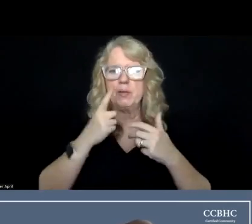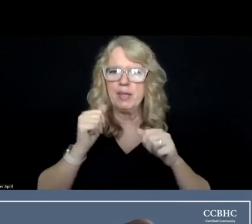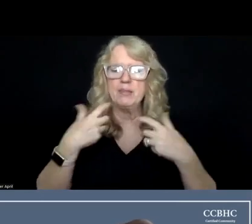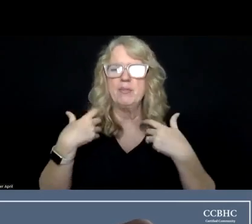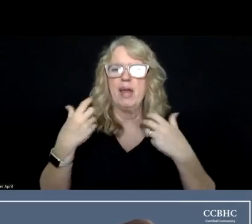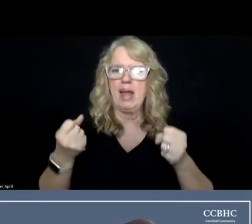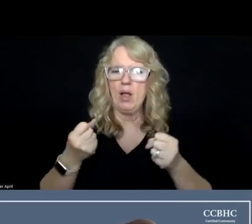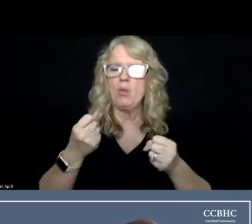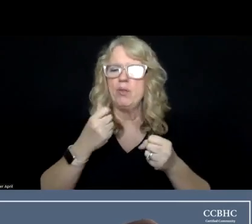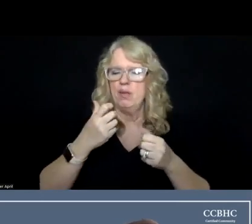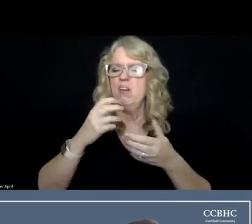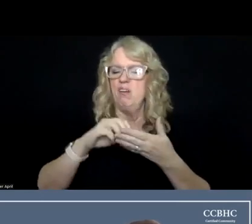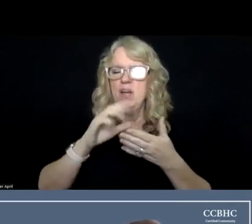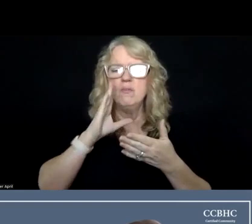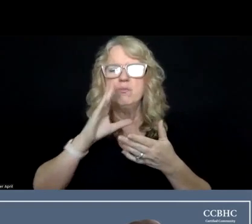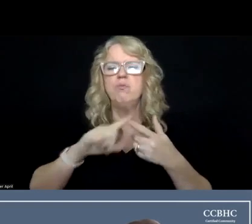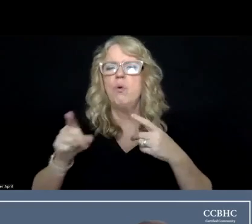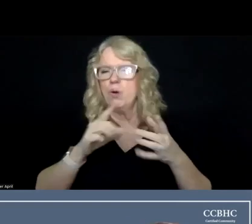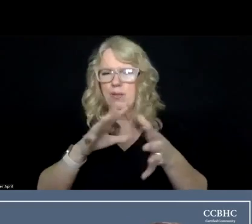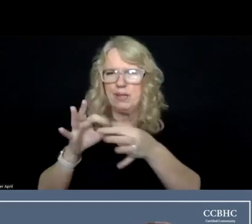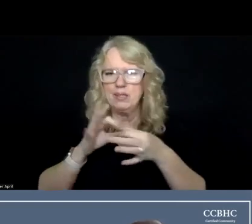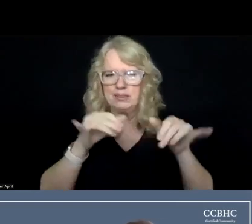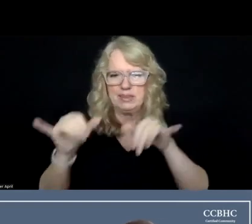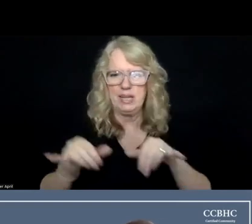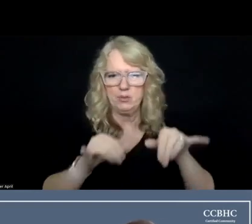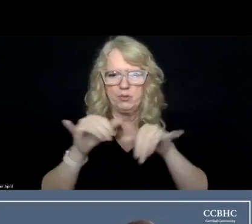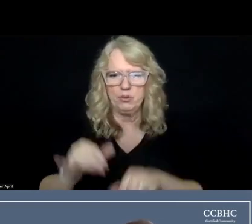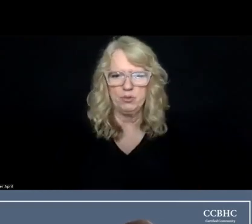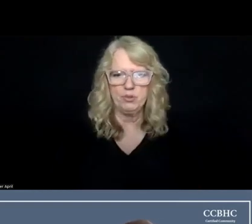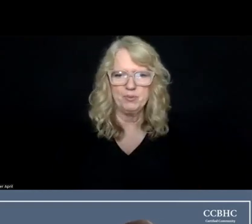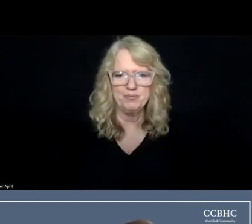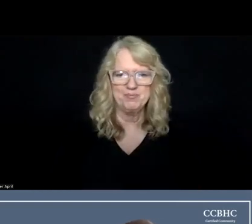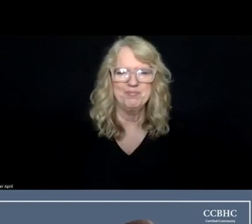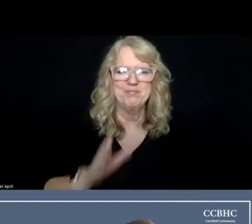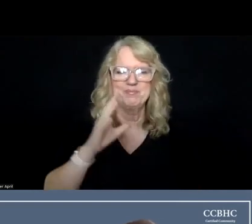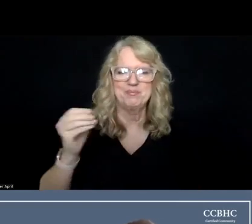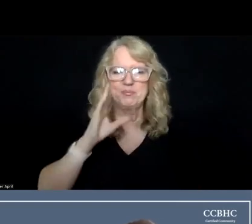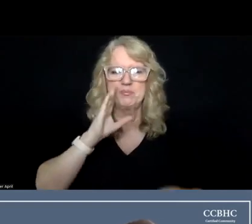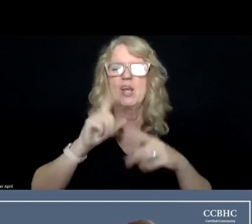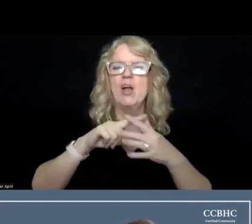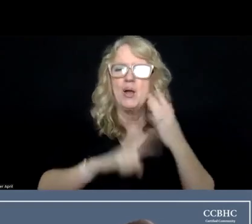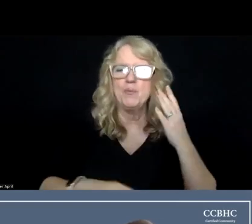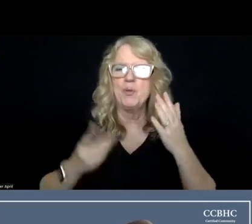meet Office of National Coordinator standards. They have to, as I've said, provide the 9 services that I just mentioned. They also have to engage